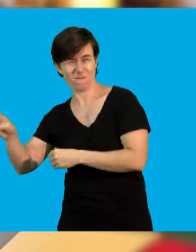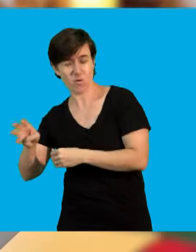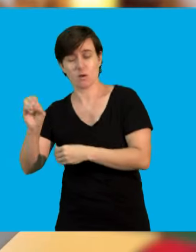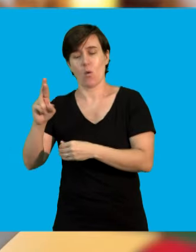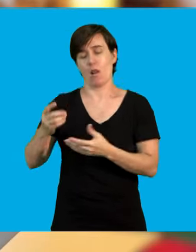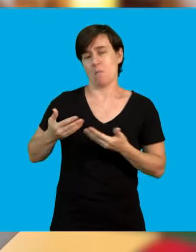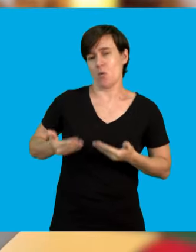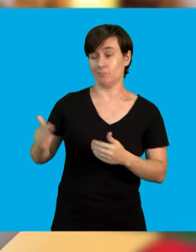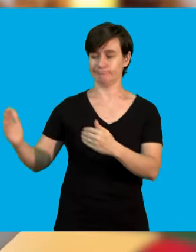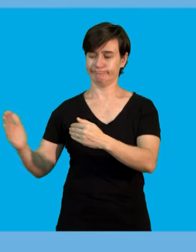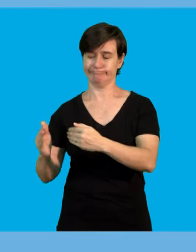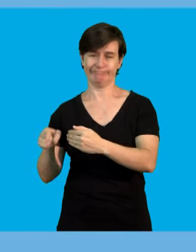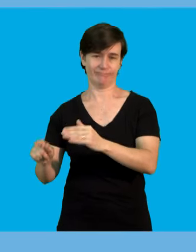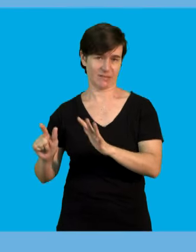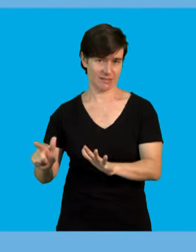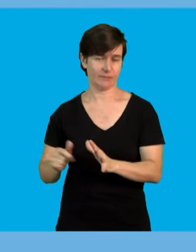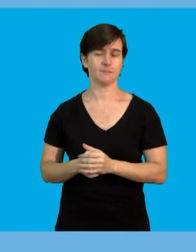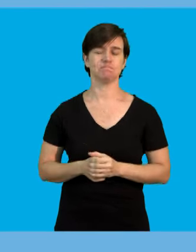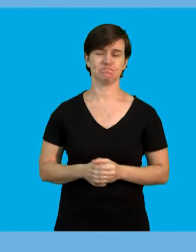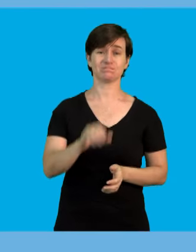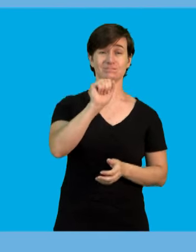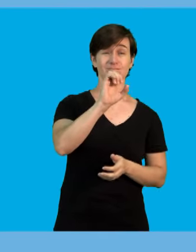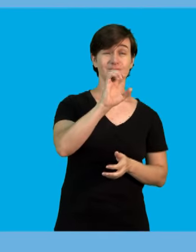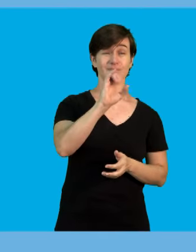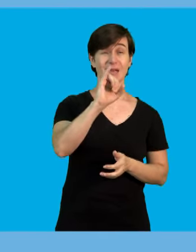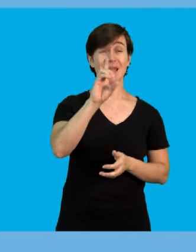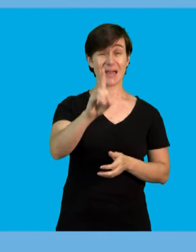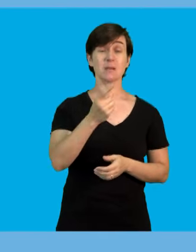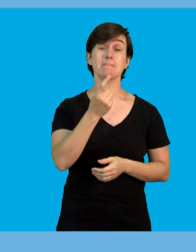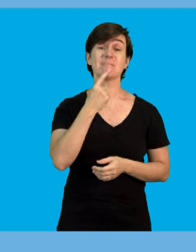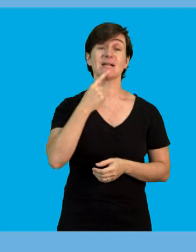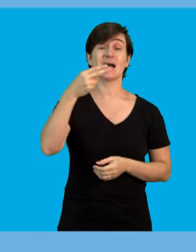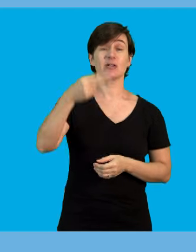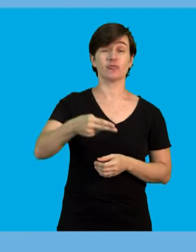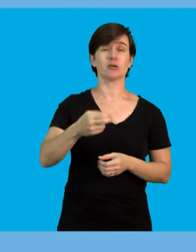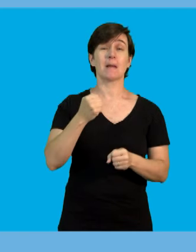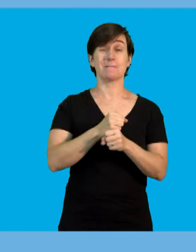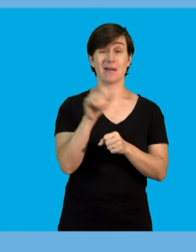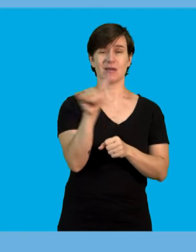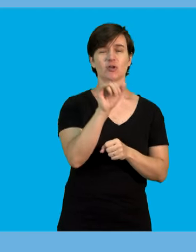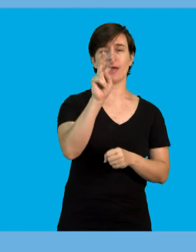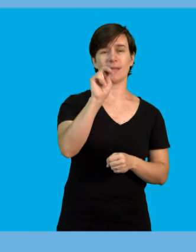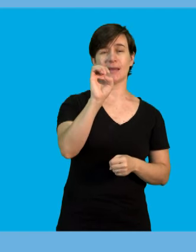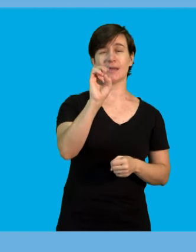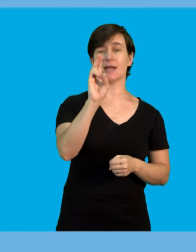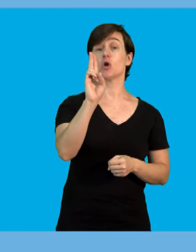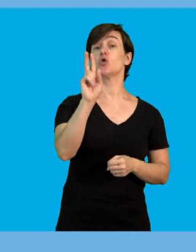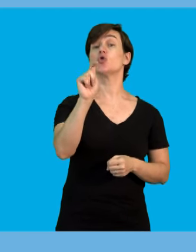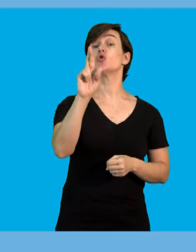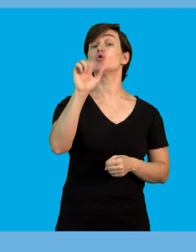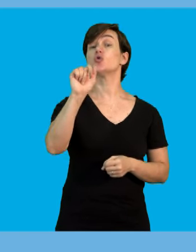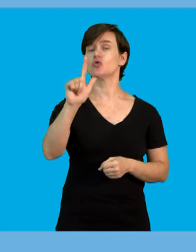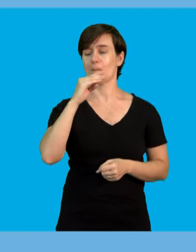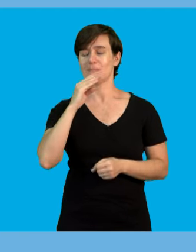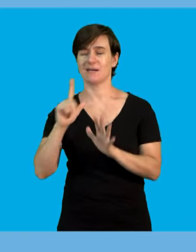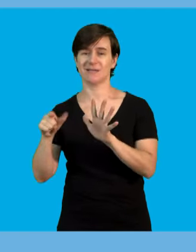which side we are looking at. So then, an acid and a metal hydroxide neutralize each other when they react. Now